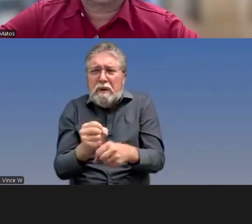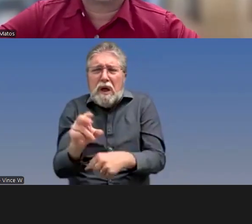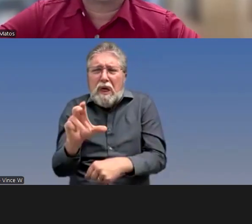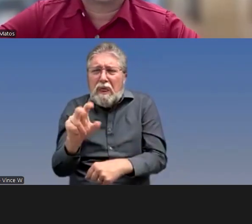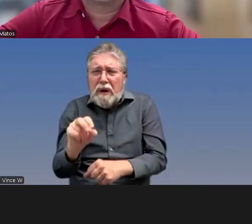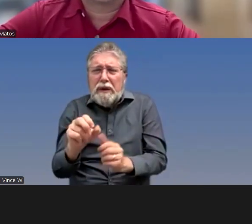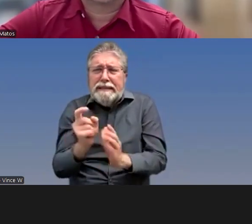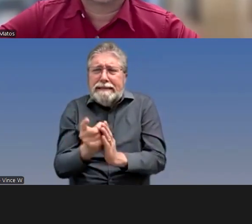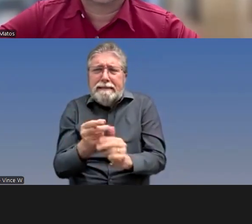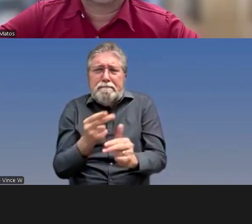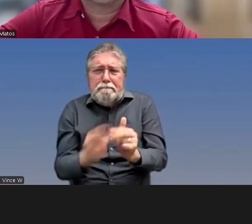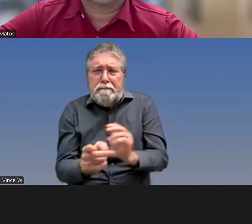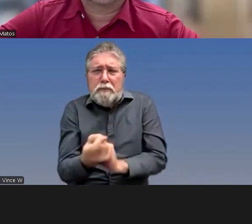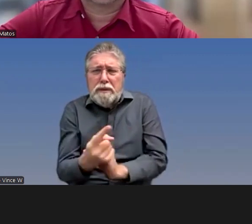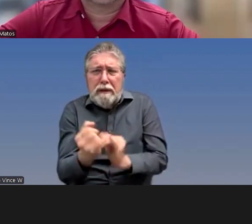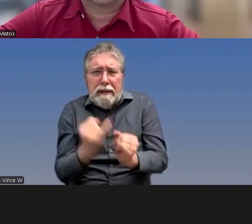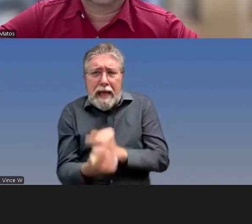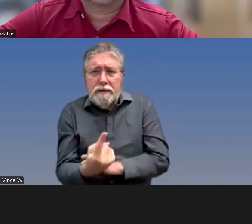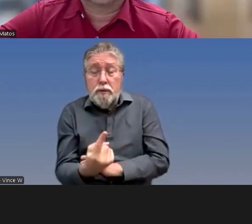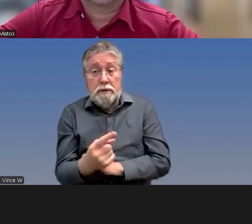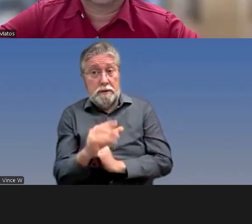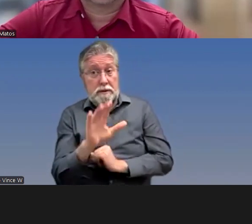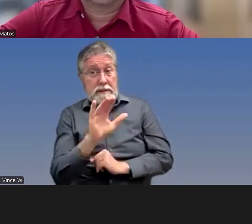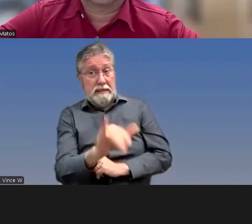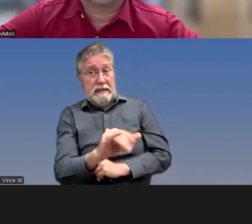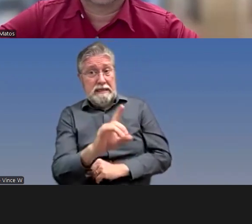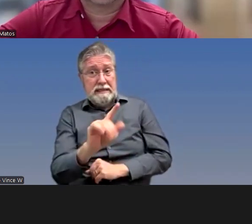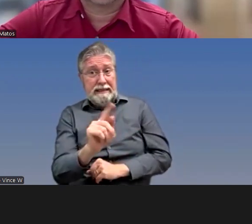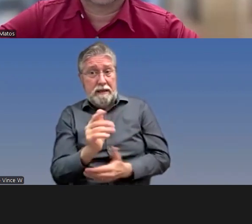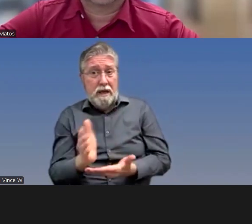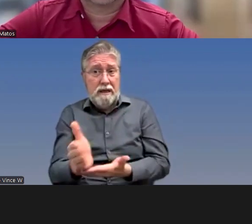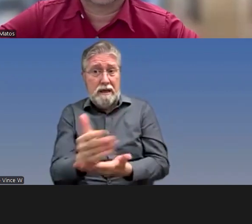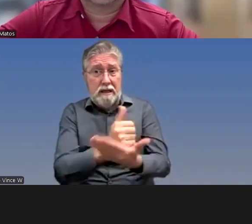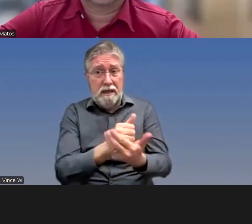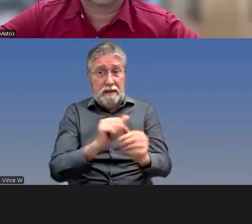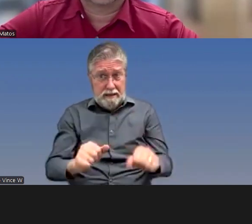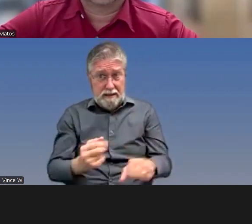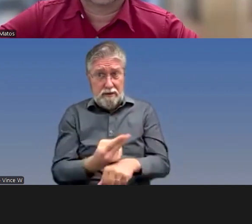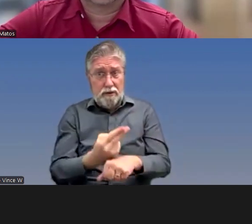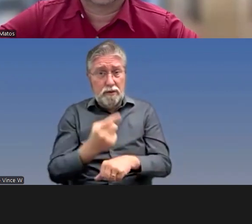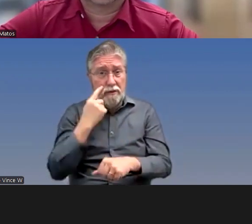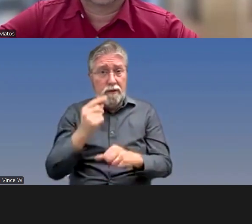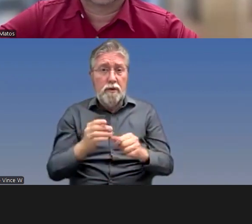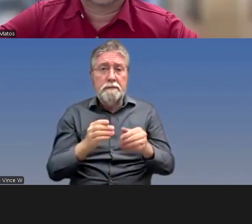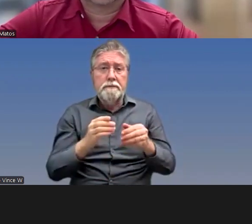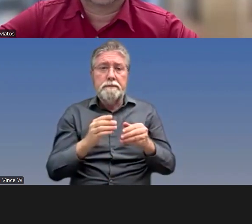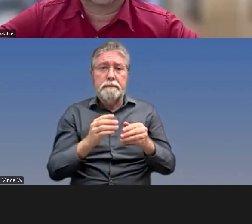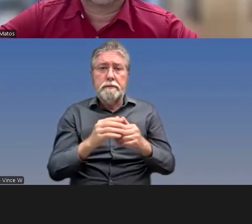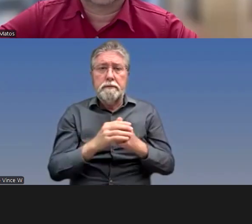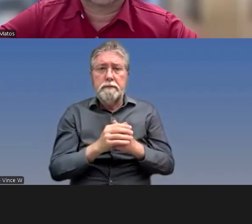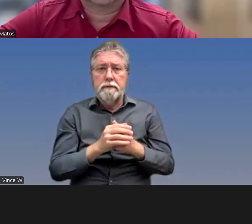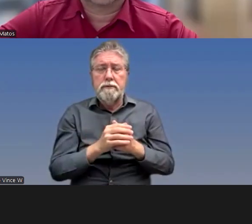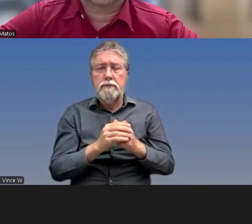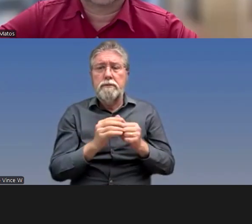came in of can this data collected be used to plan for sponge cities to reduce